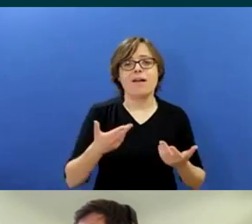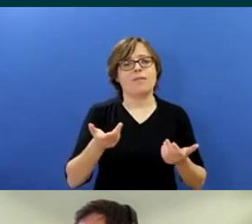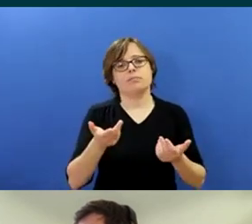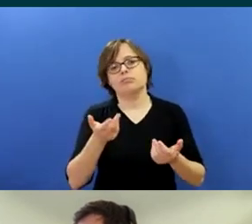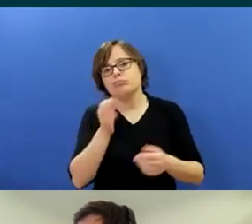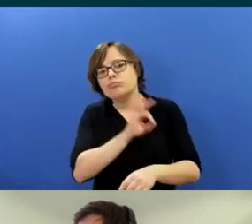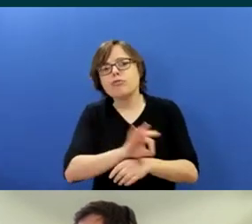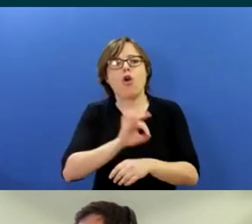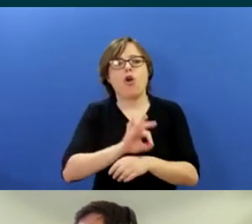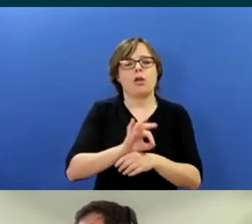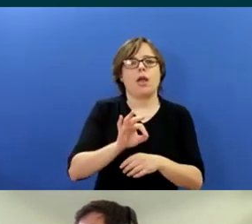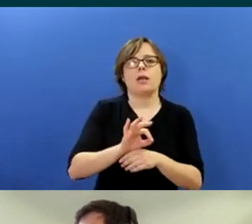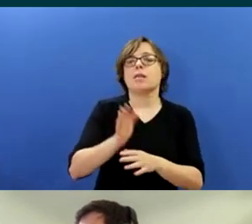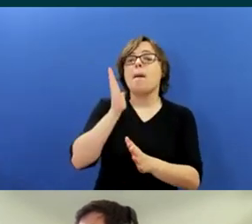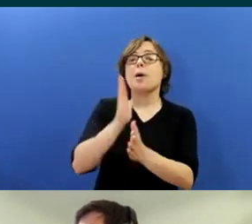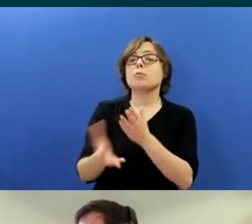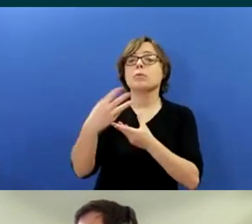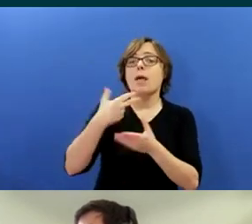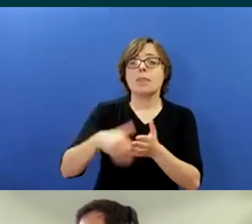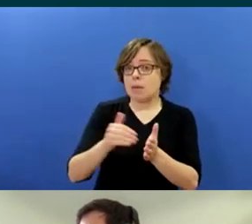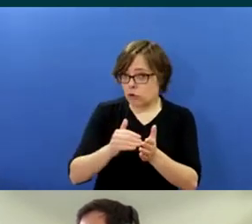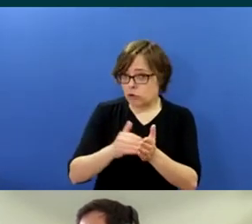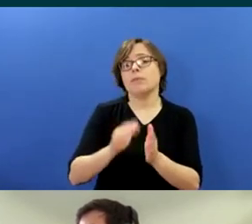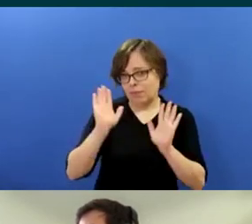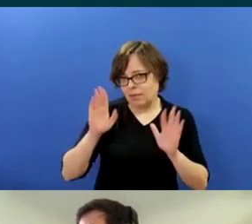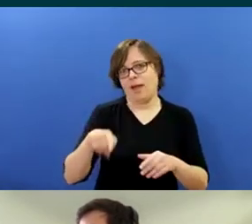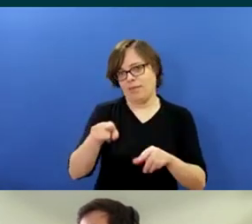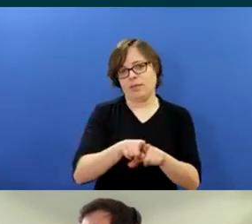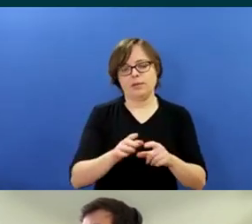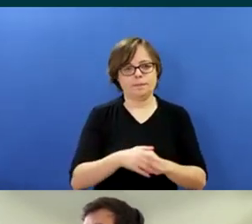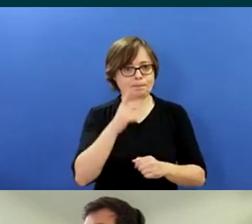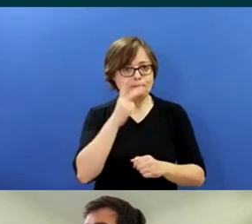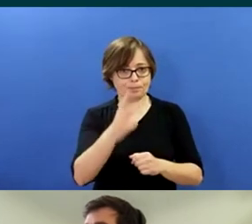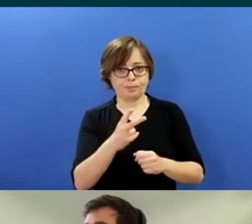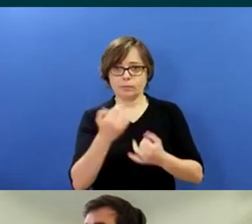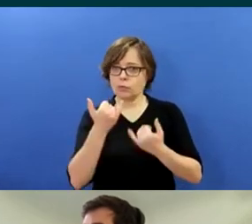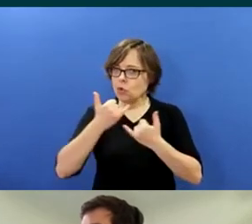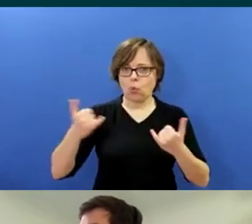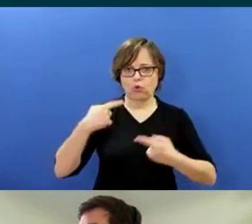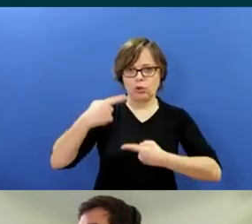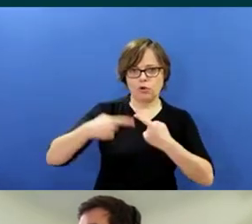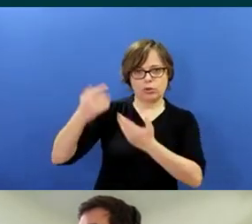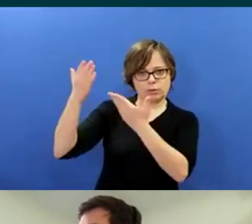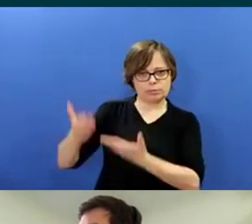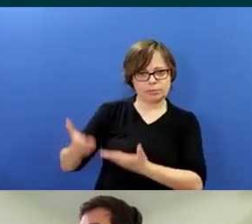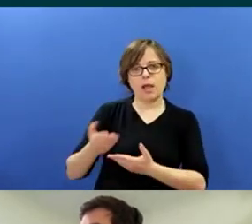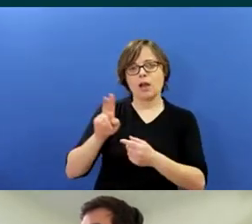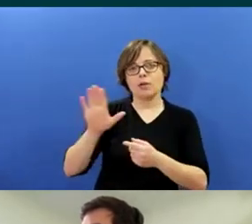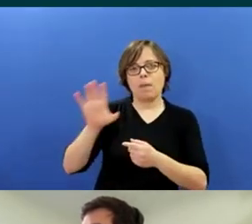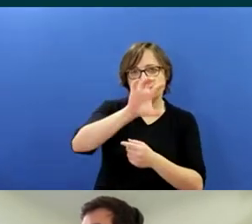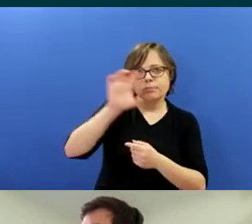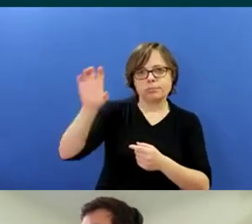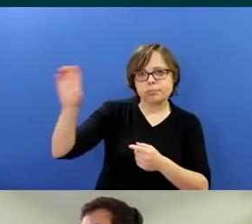And you can see this here. Here are all the processes mapped. You can see the running processes and the